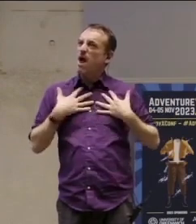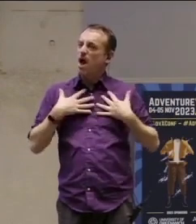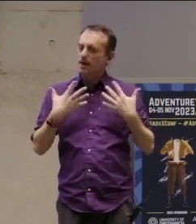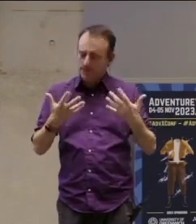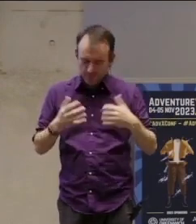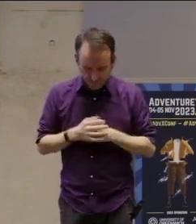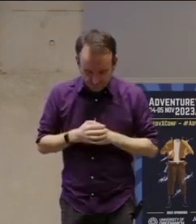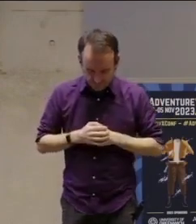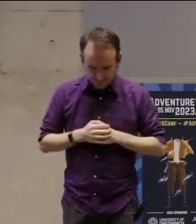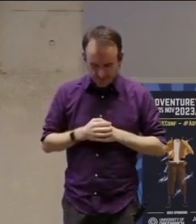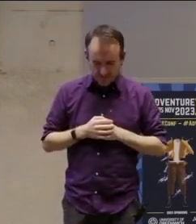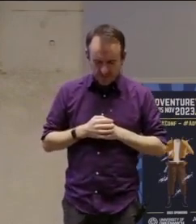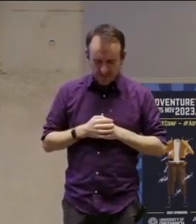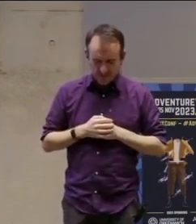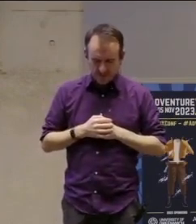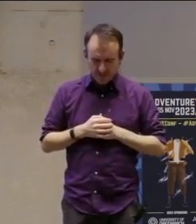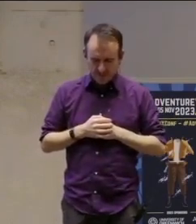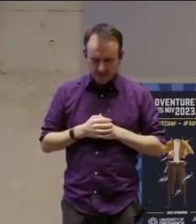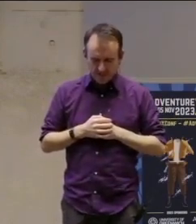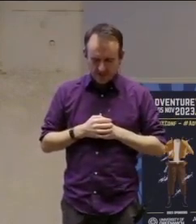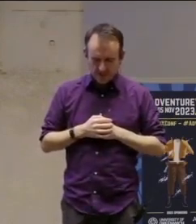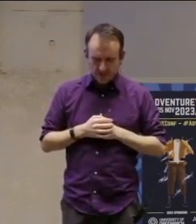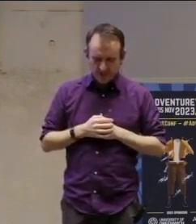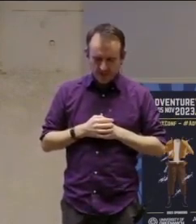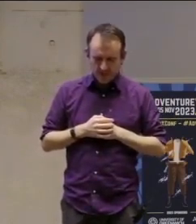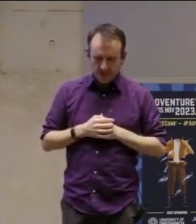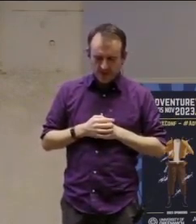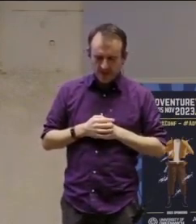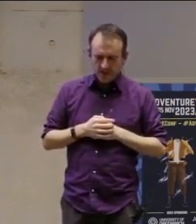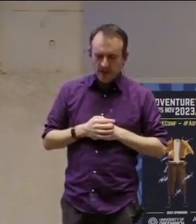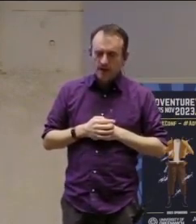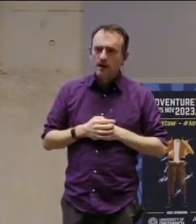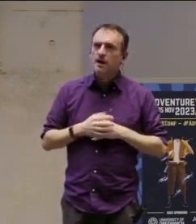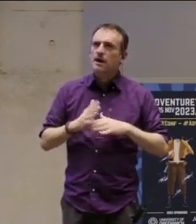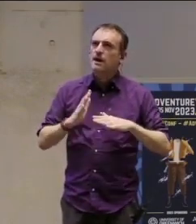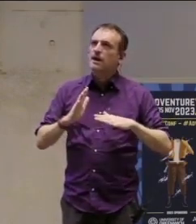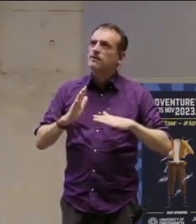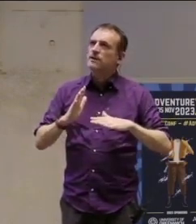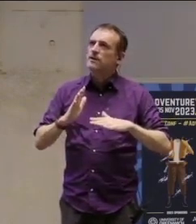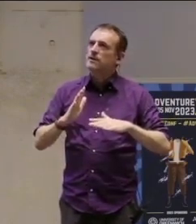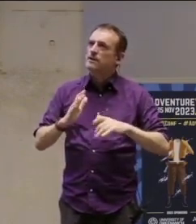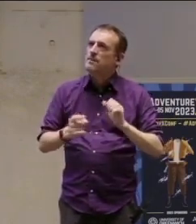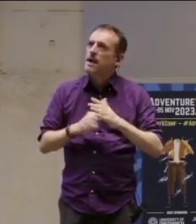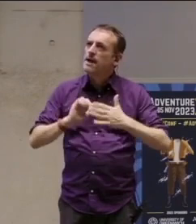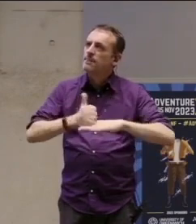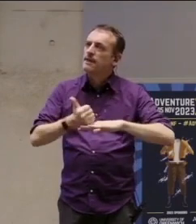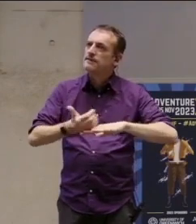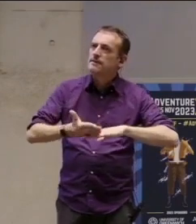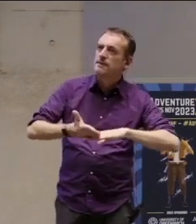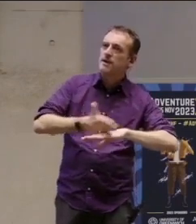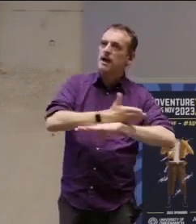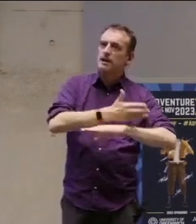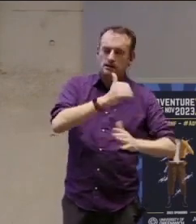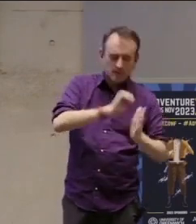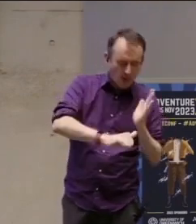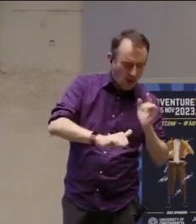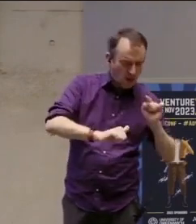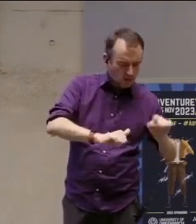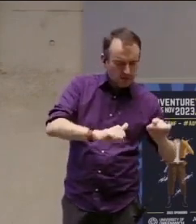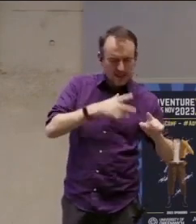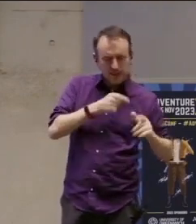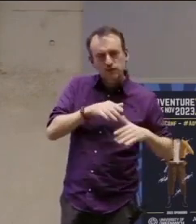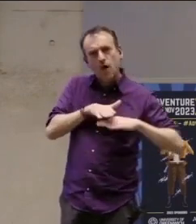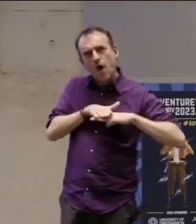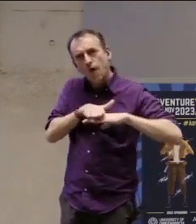tried to use, the main basis was the constructivist style because I was like, okay, this works for me, this works for me, this works for me. But